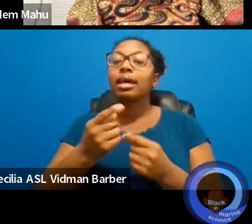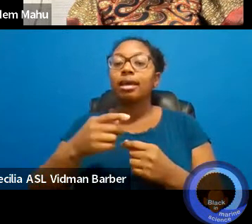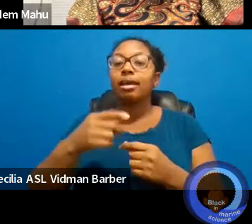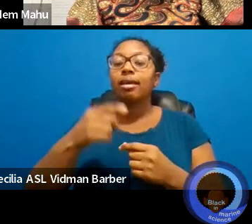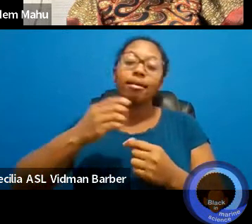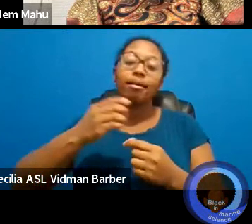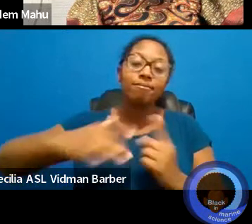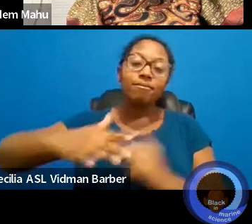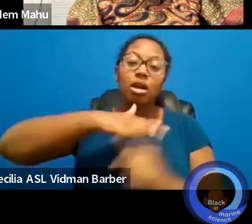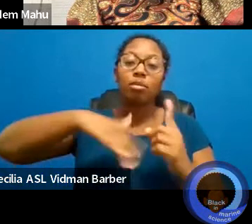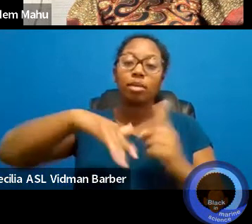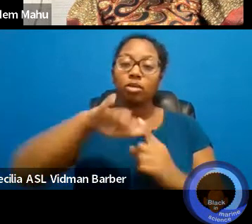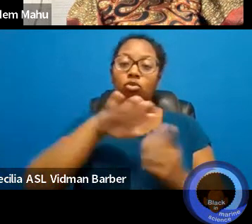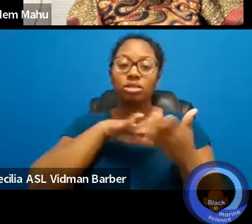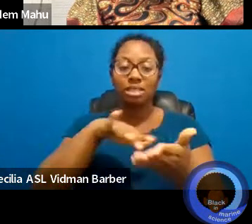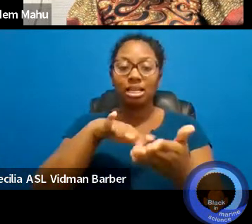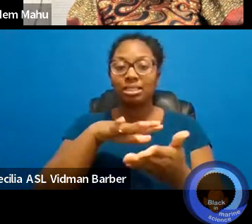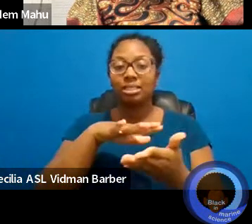and